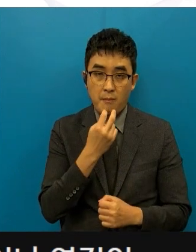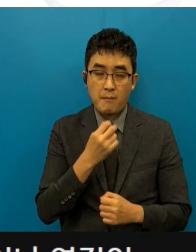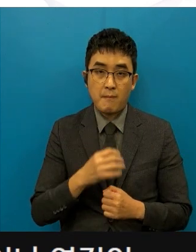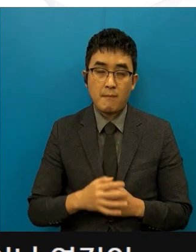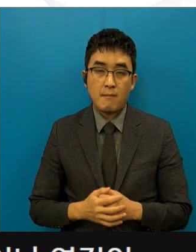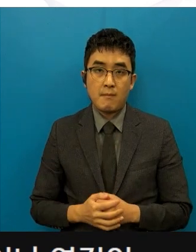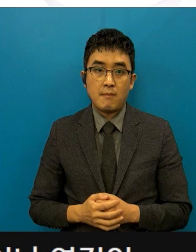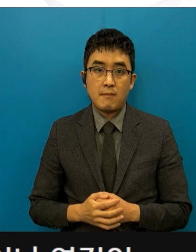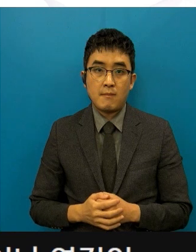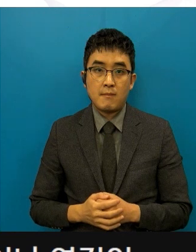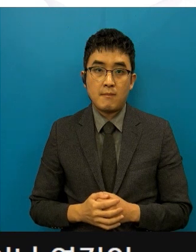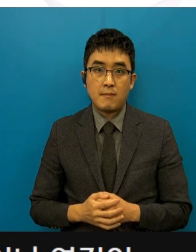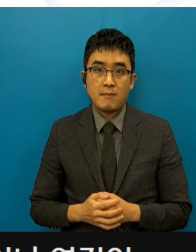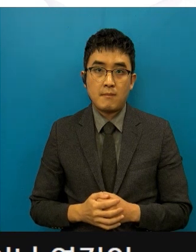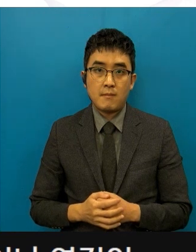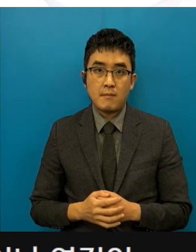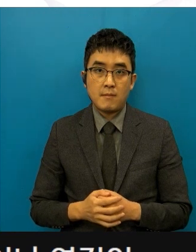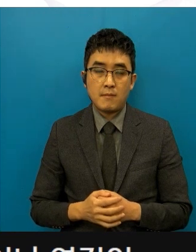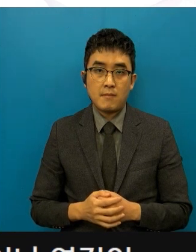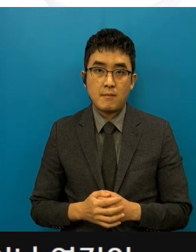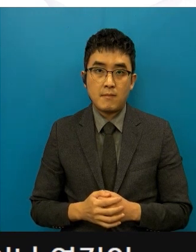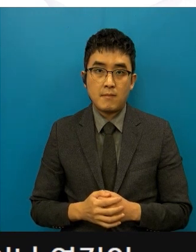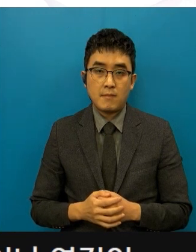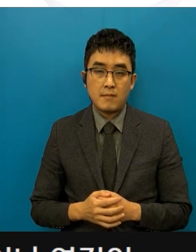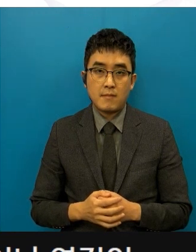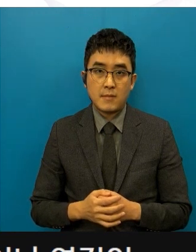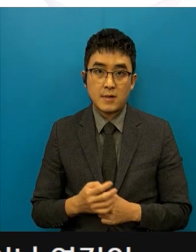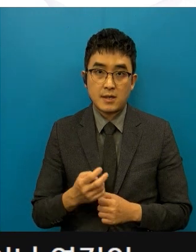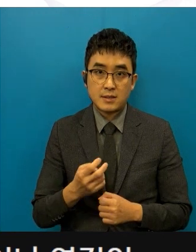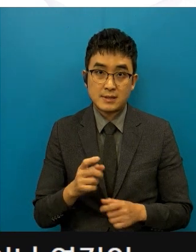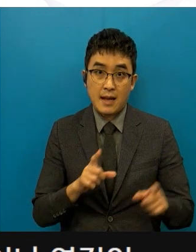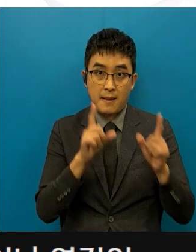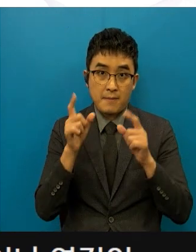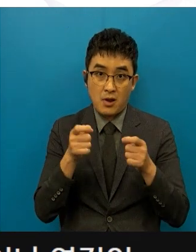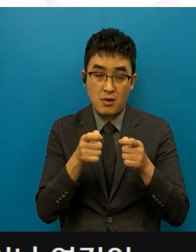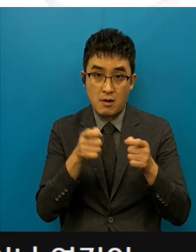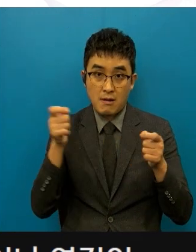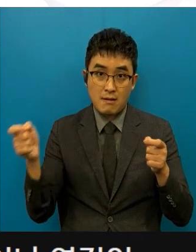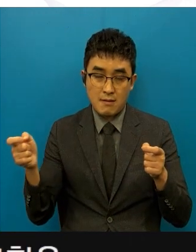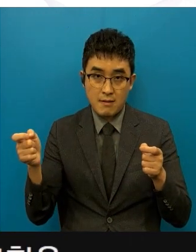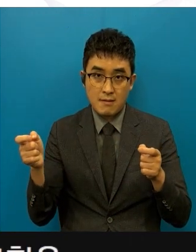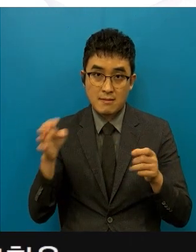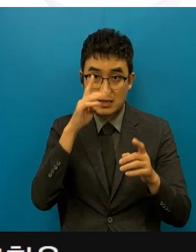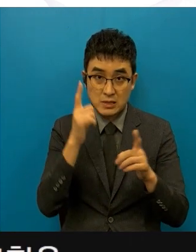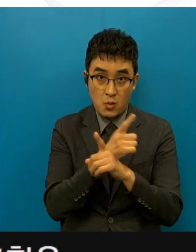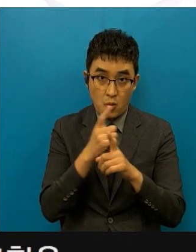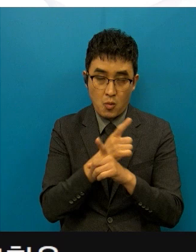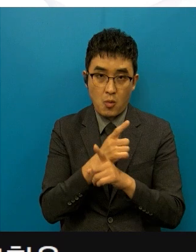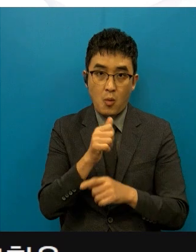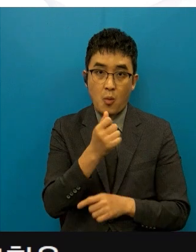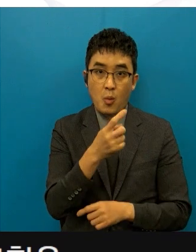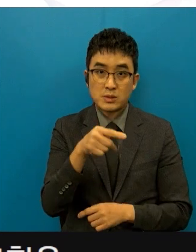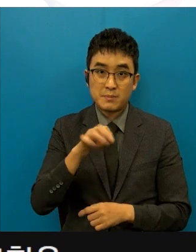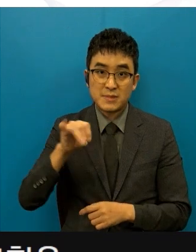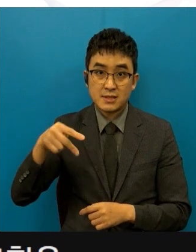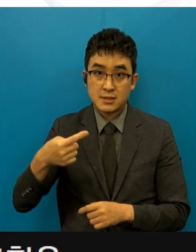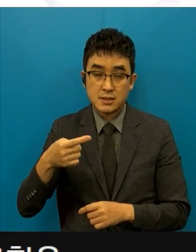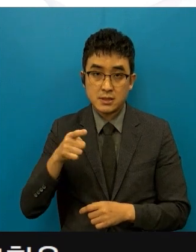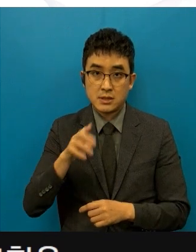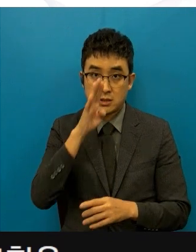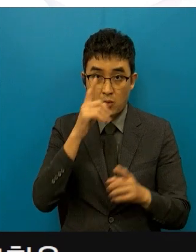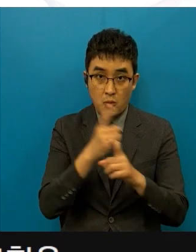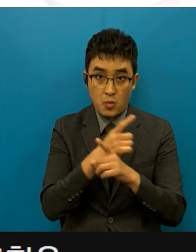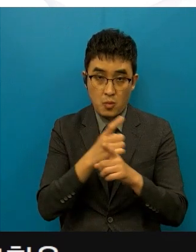hospice cares. And finally, it is a delivery system of high-cost hospice services.